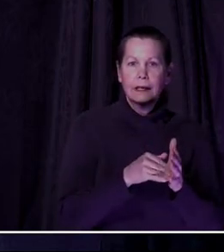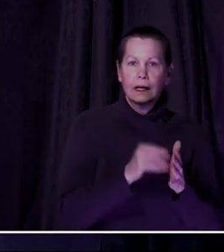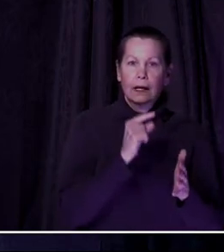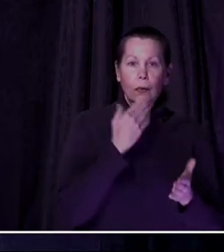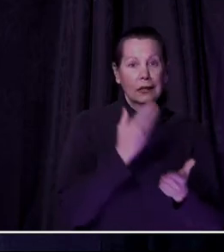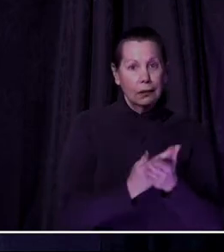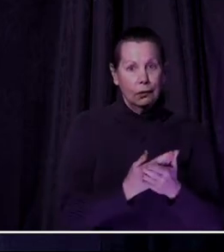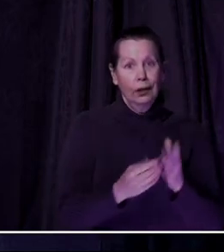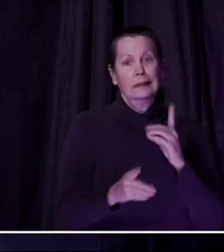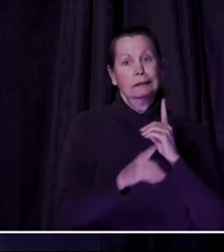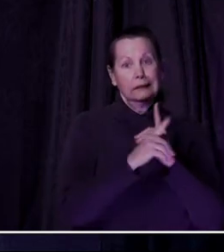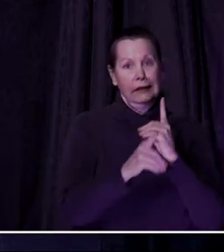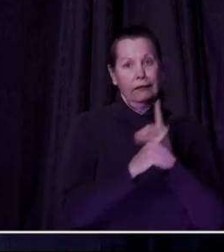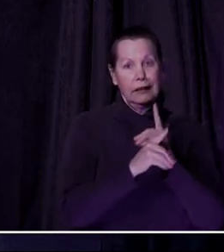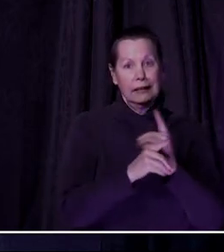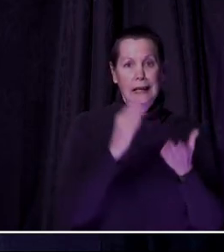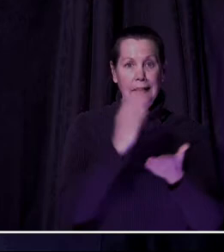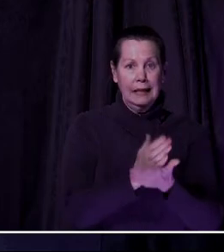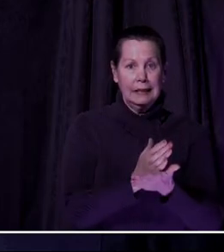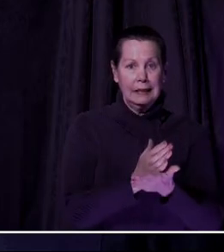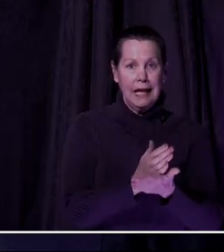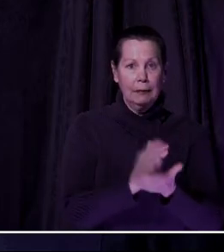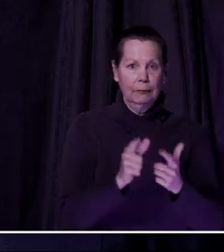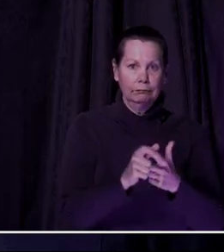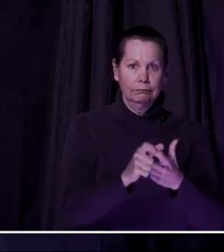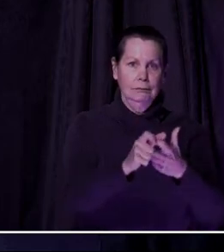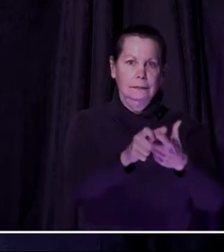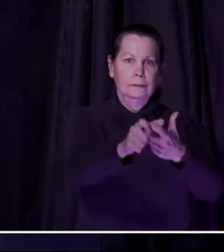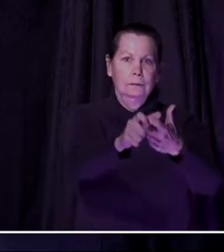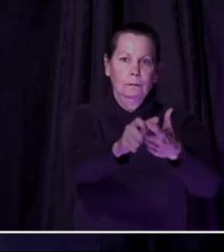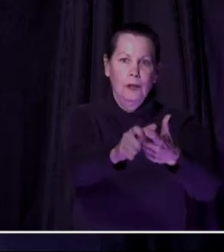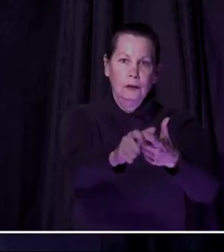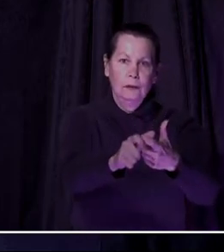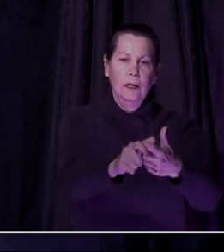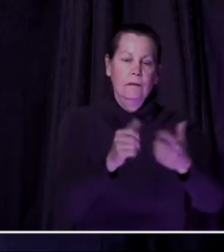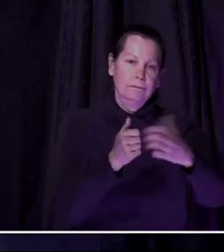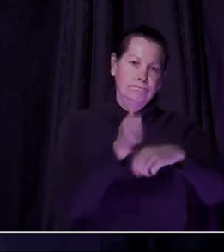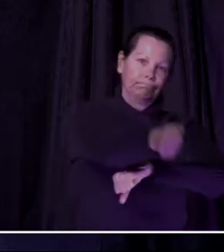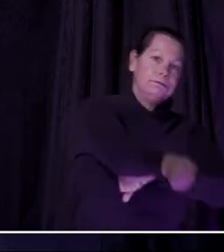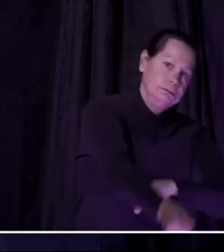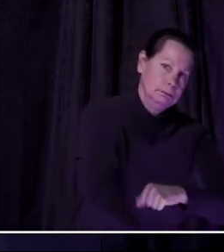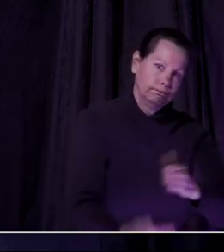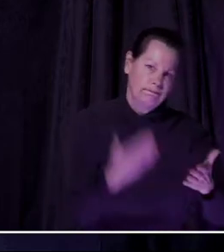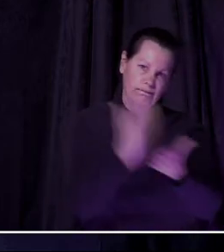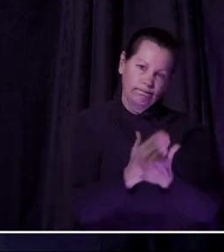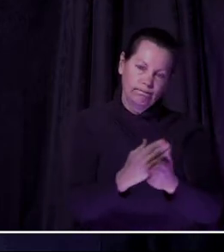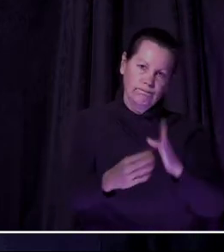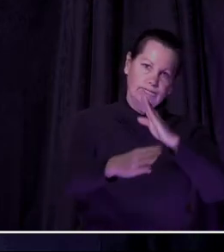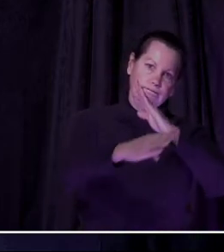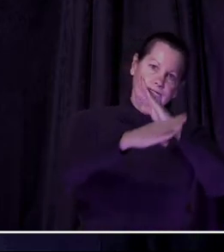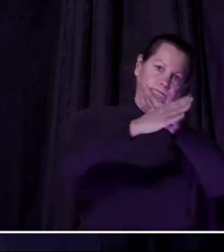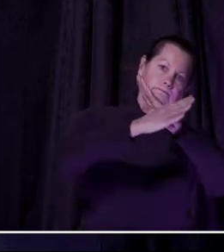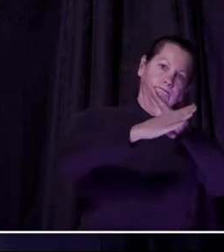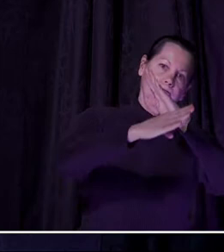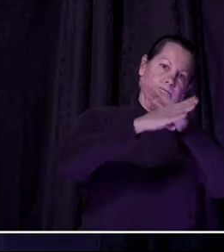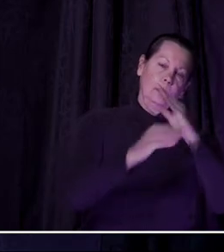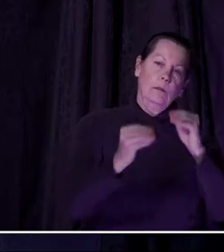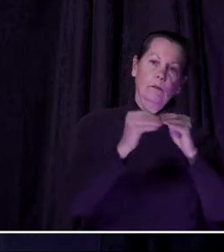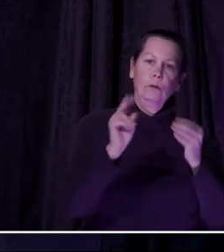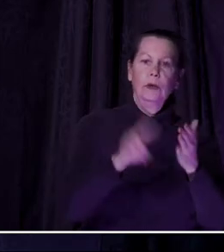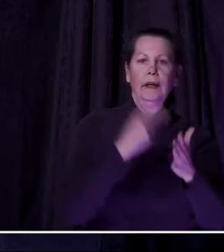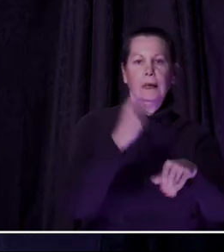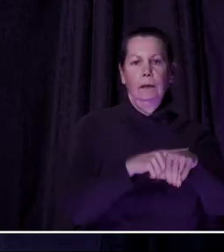defense. And they stopped my running back, Henry. You know, they stopped him. More than a couple of times.